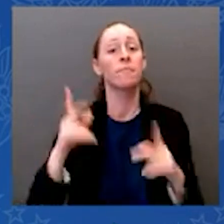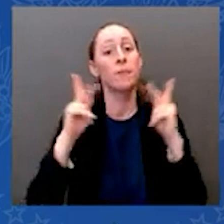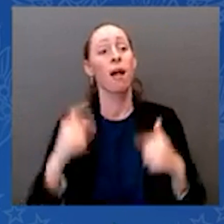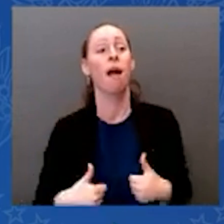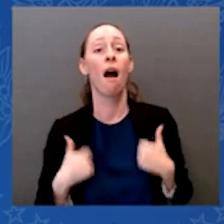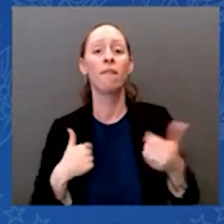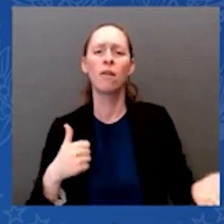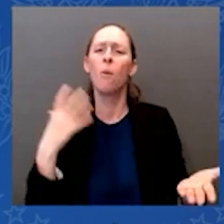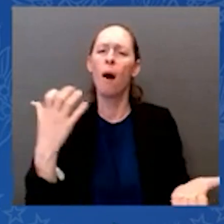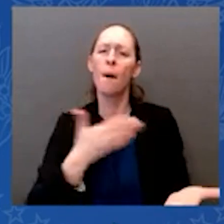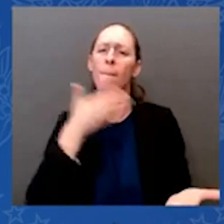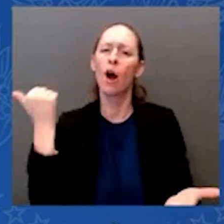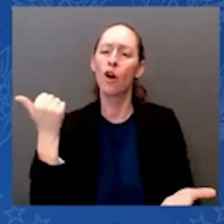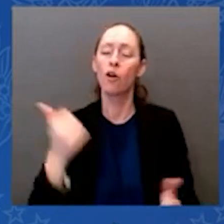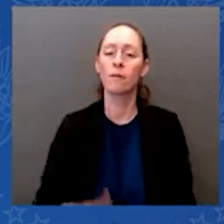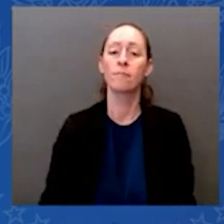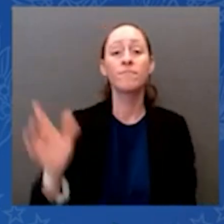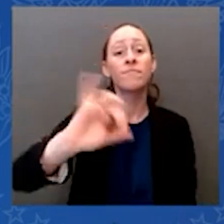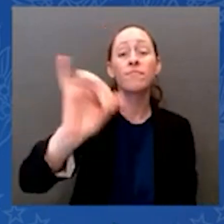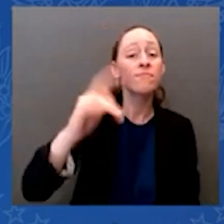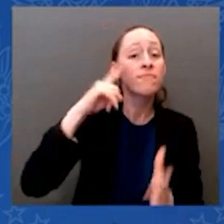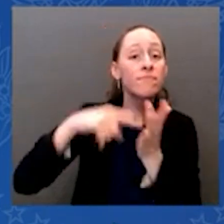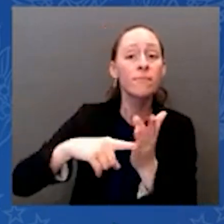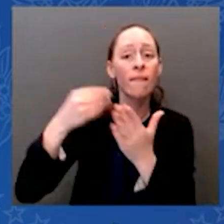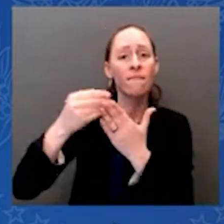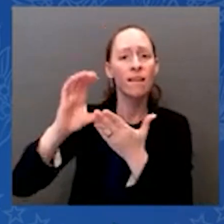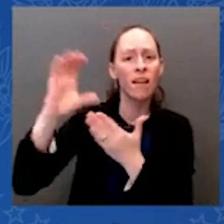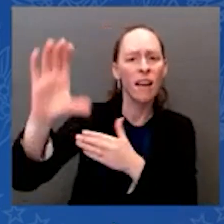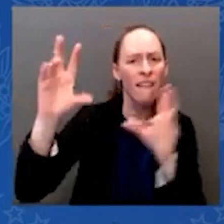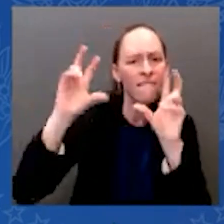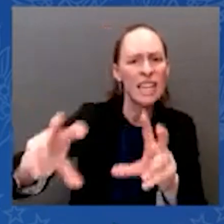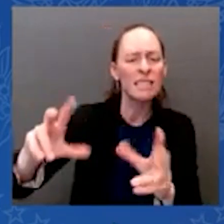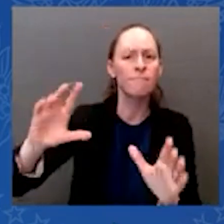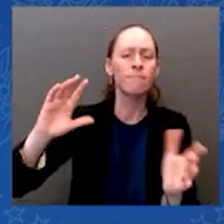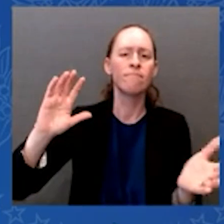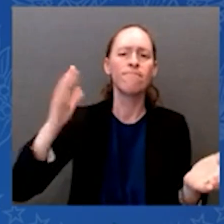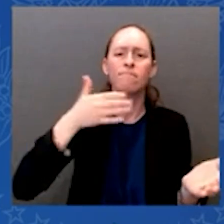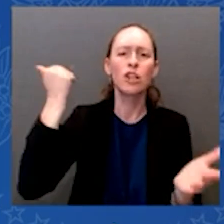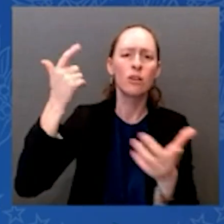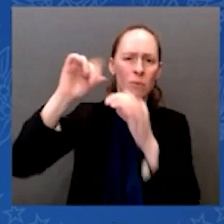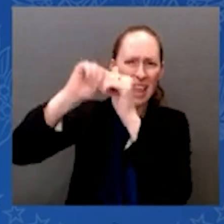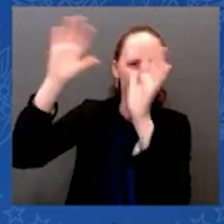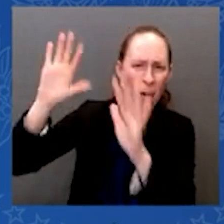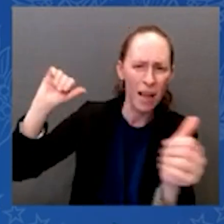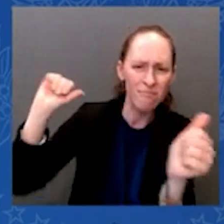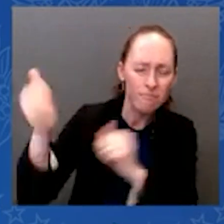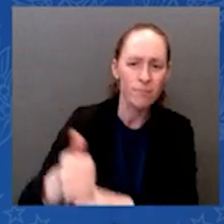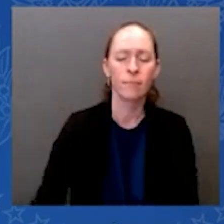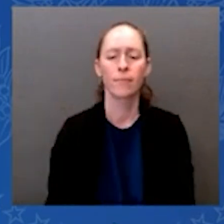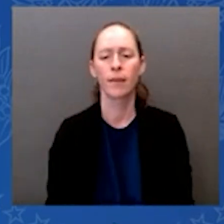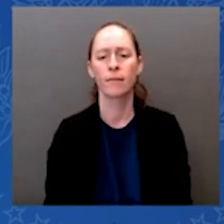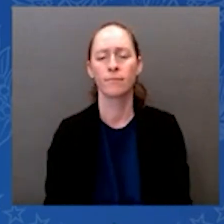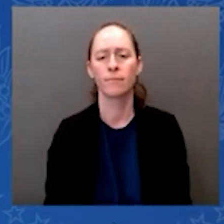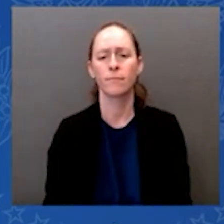support climate resilience and to build sustainable blue economies in the Pacific Islands, prepare for climate